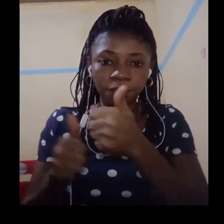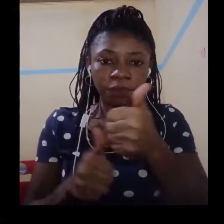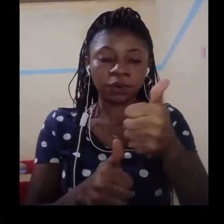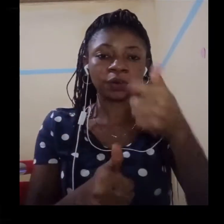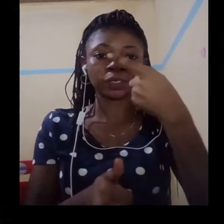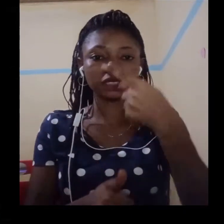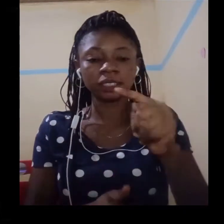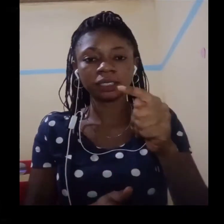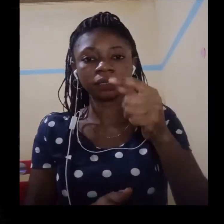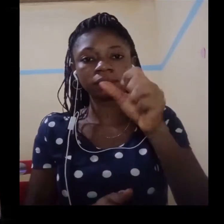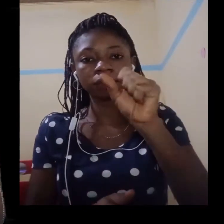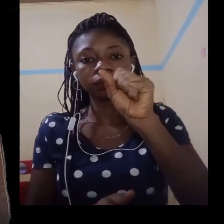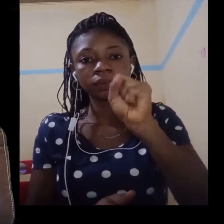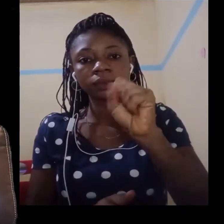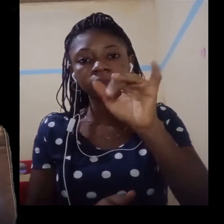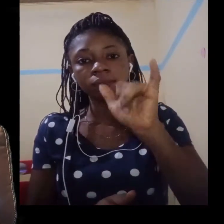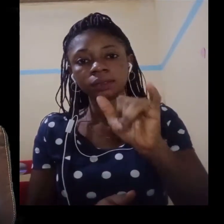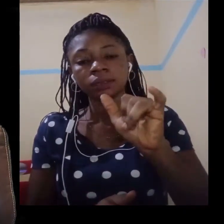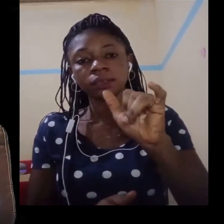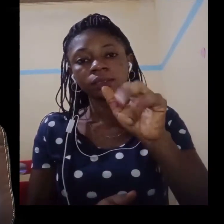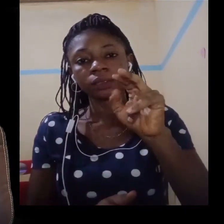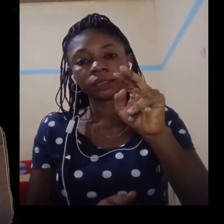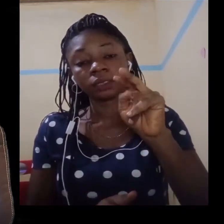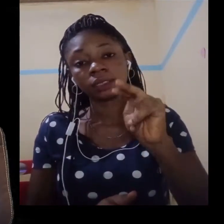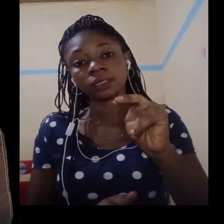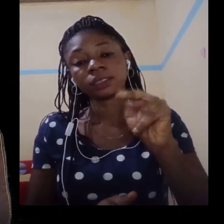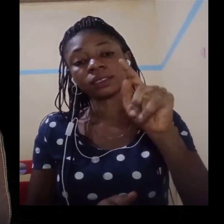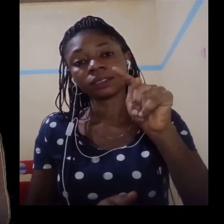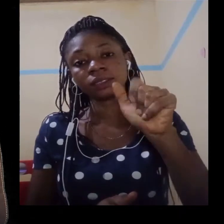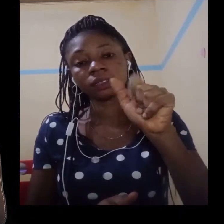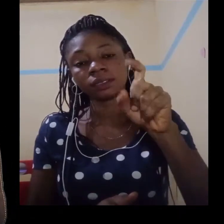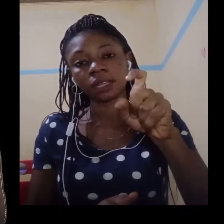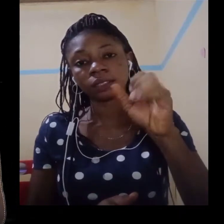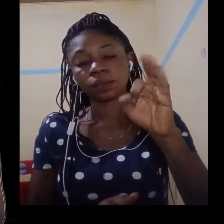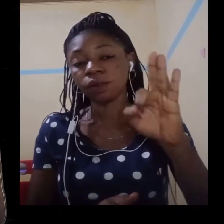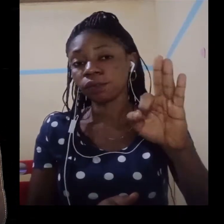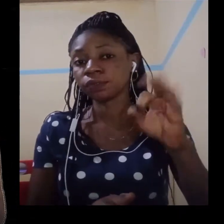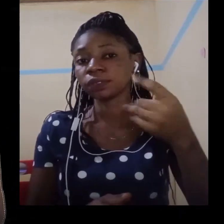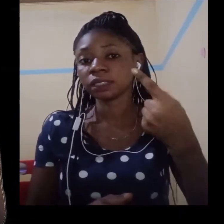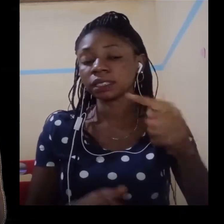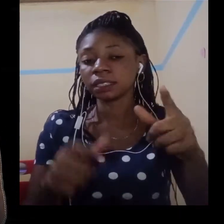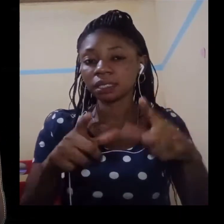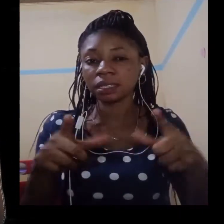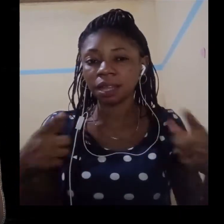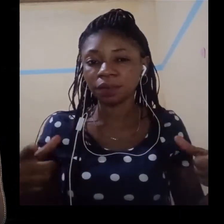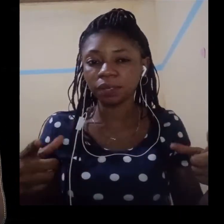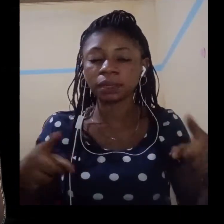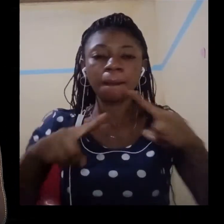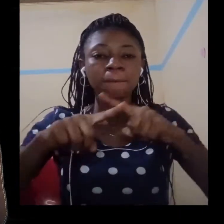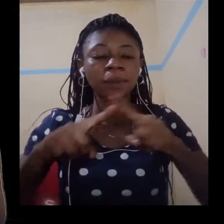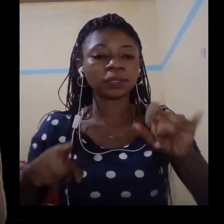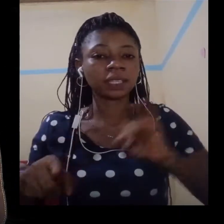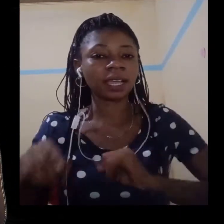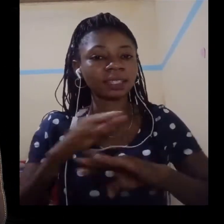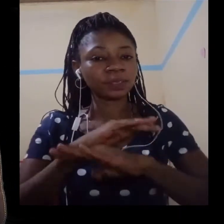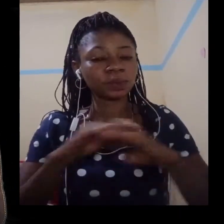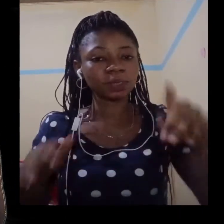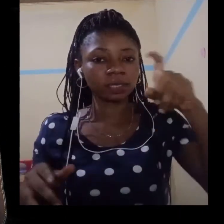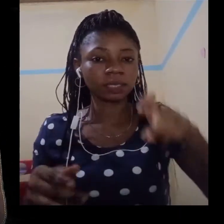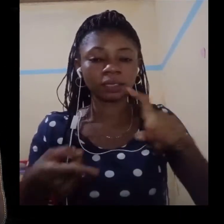the sentences and in the sentences that strike a meaning, that means she is